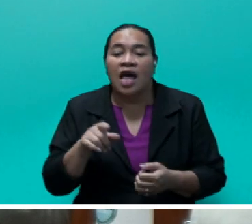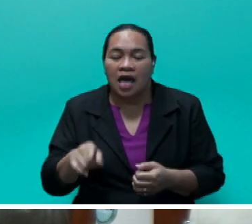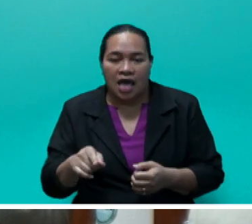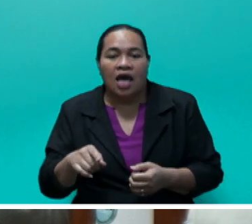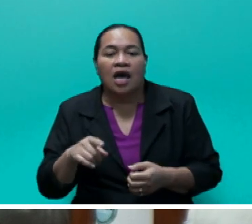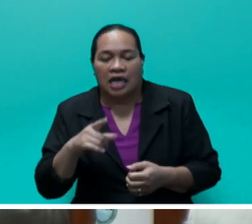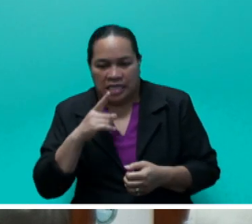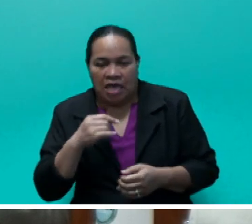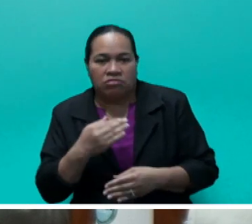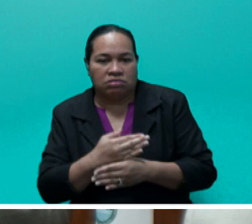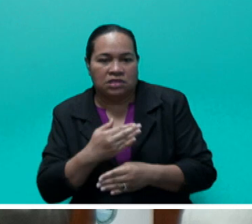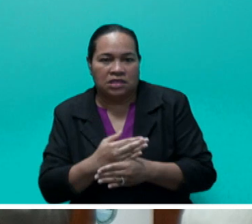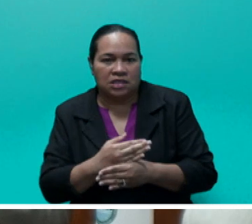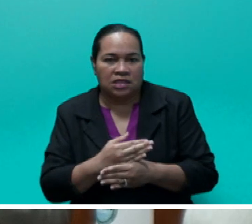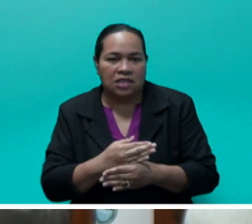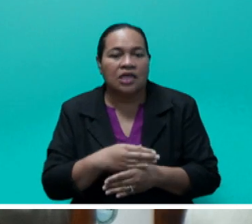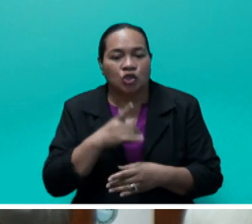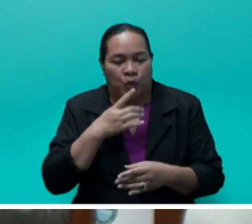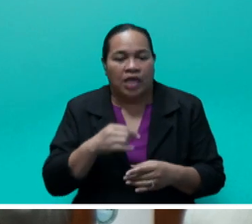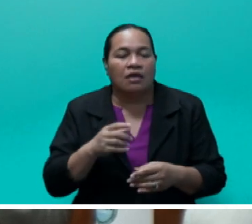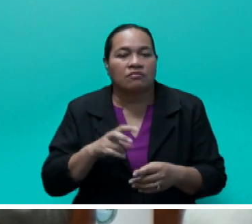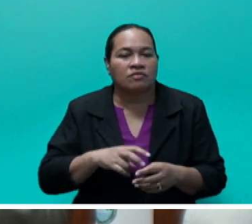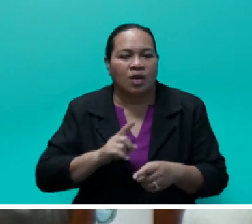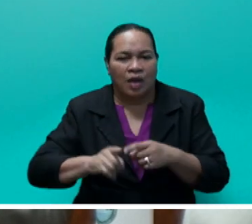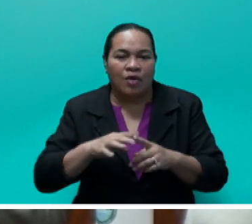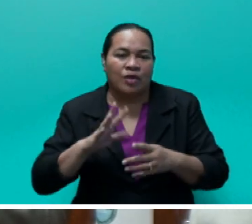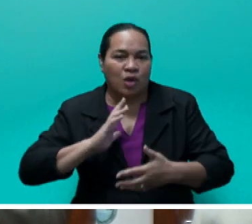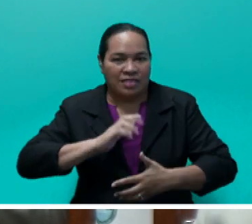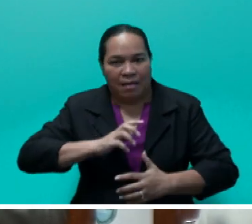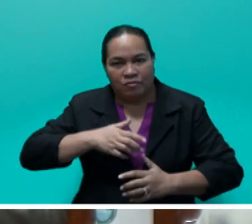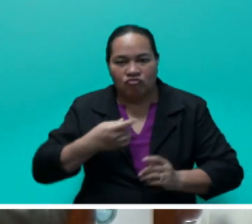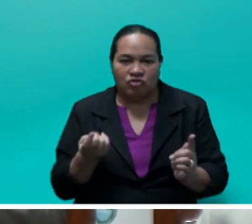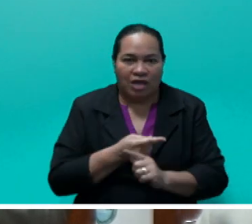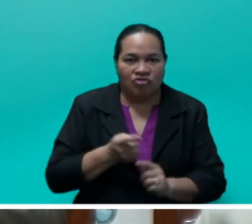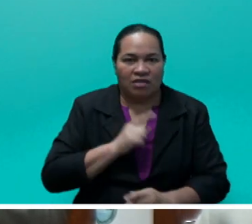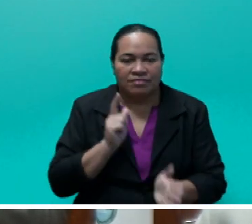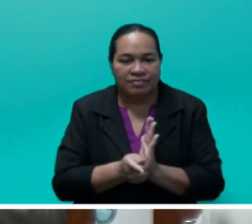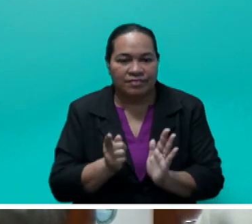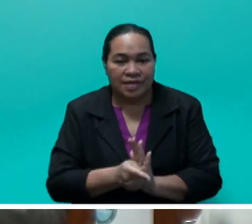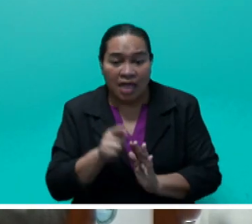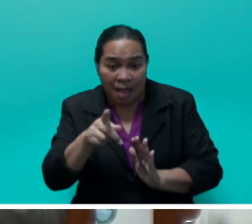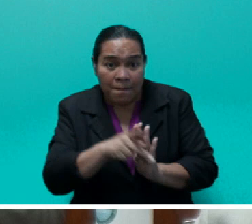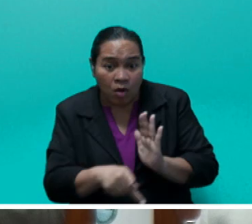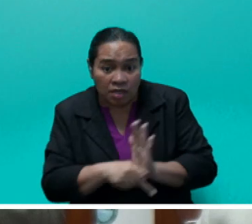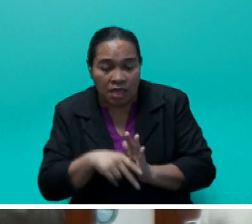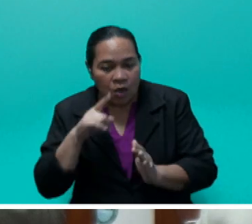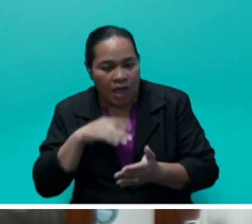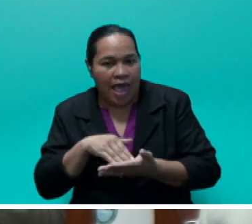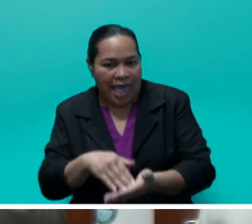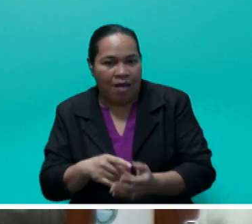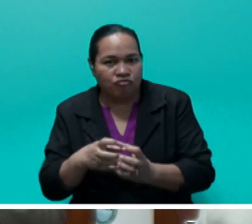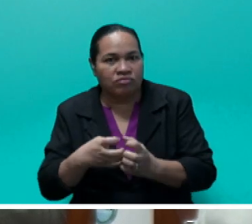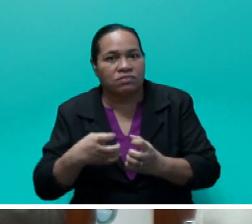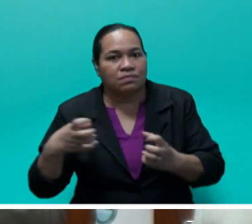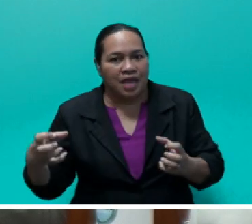operate commercially, allocate capital efficiently, and adapt to changes. This policy will help our national airline expand, optimize capacity